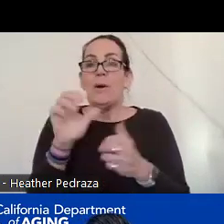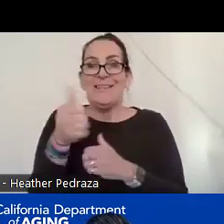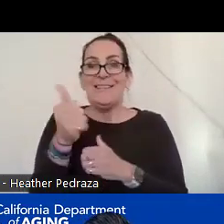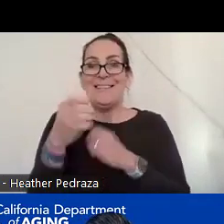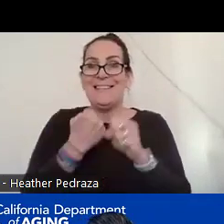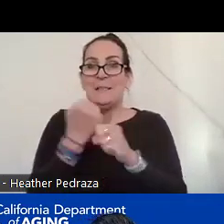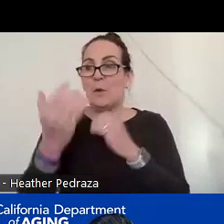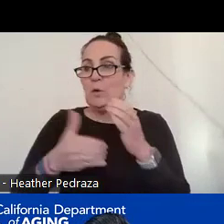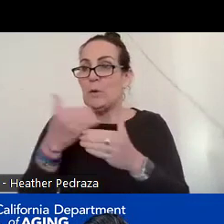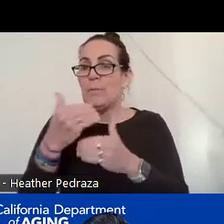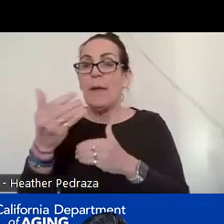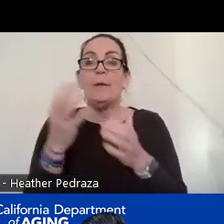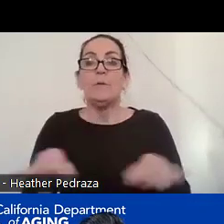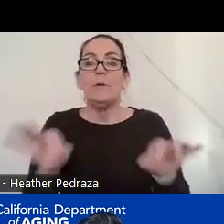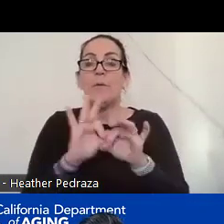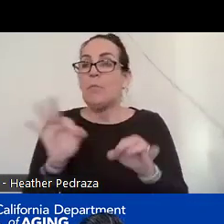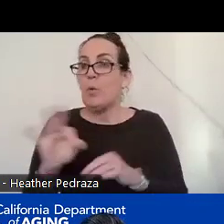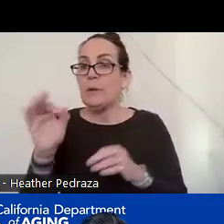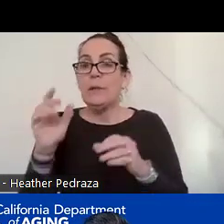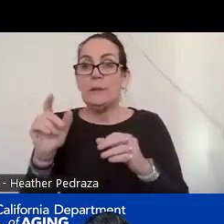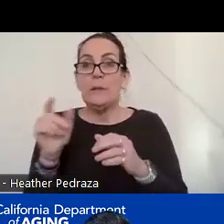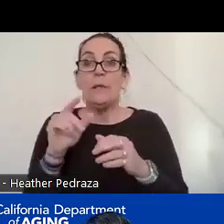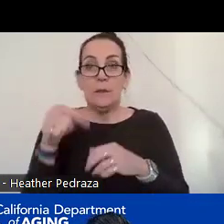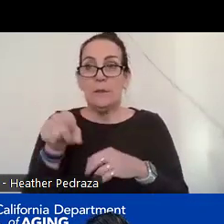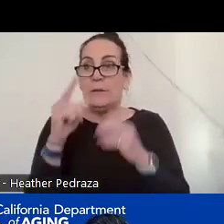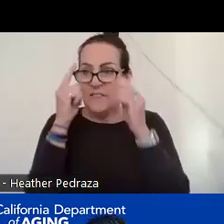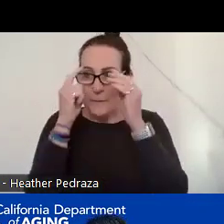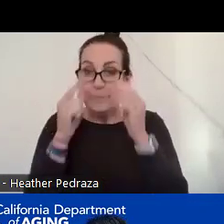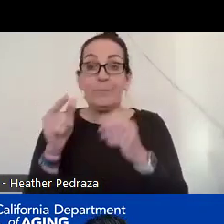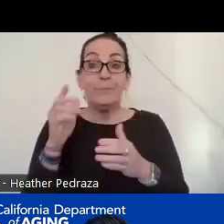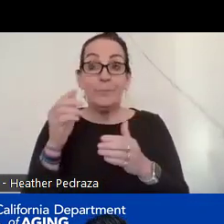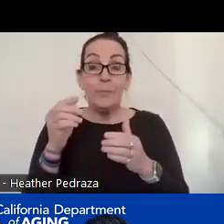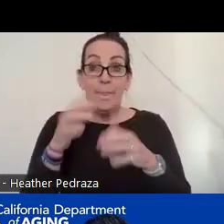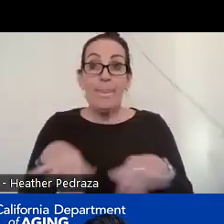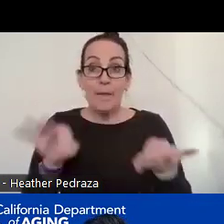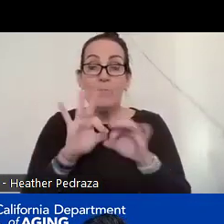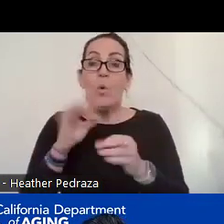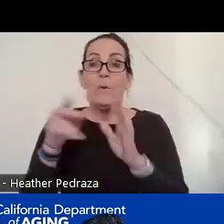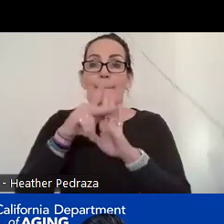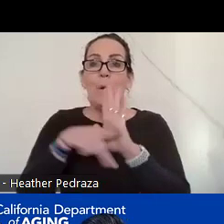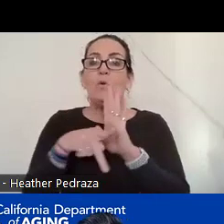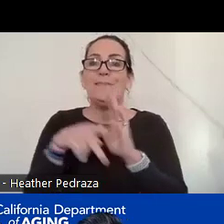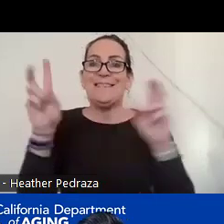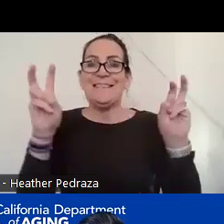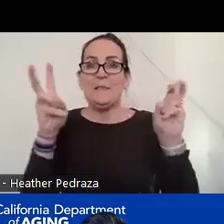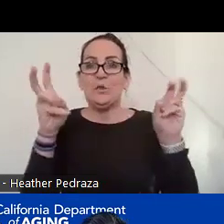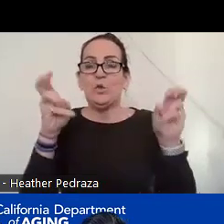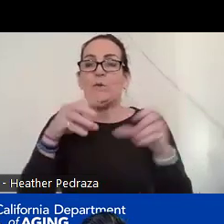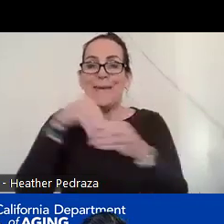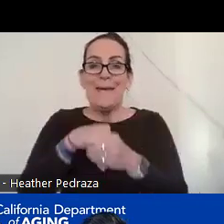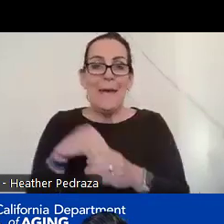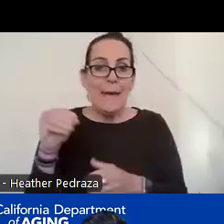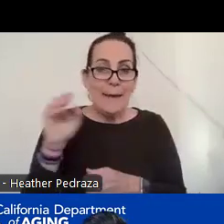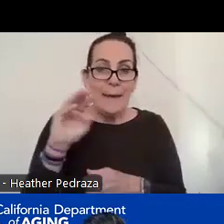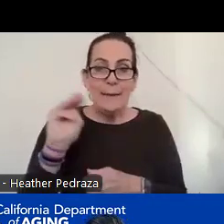that it's important to highlight that we're in the thick of this plan still and focus on the critical policy issues laid out in the MPA. We also want to